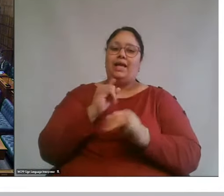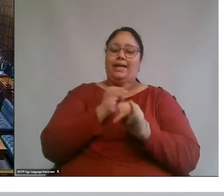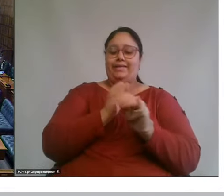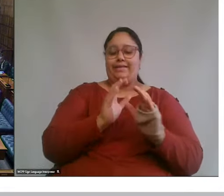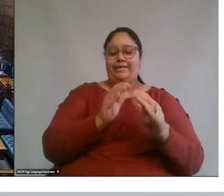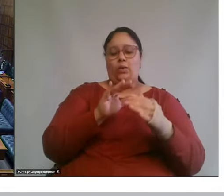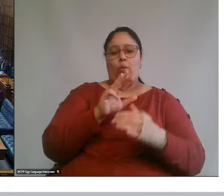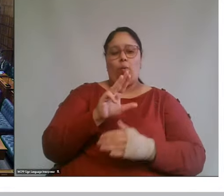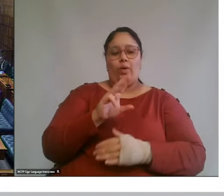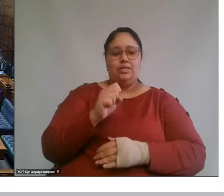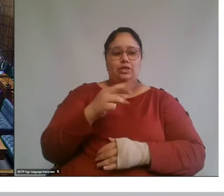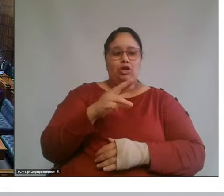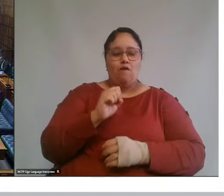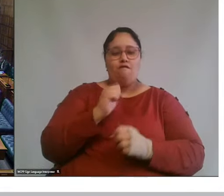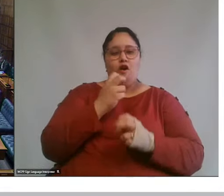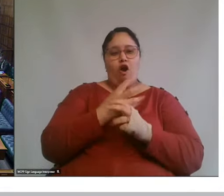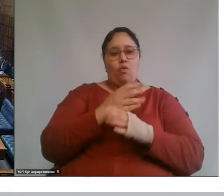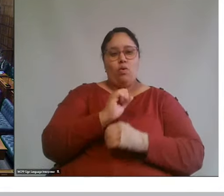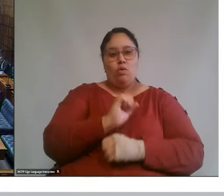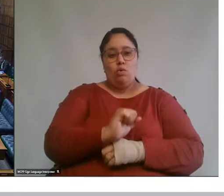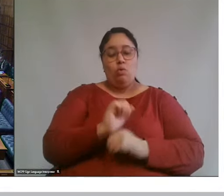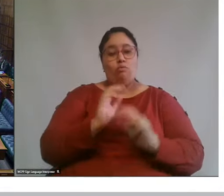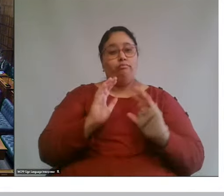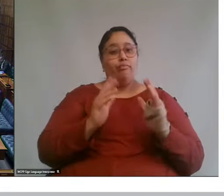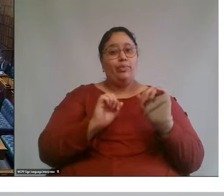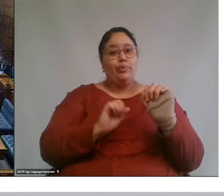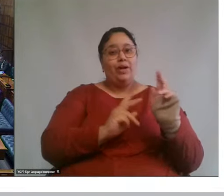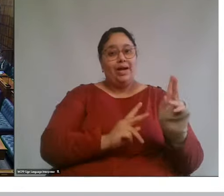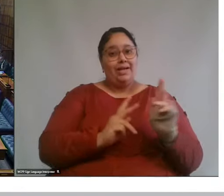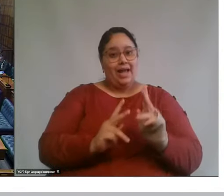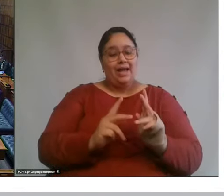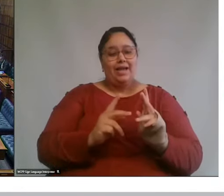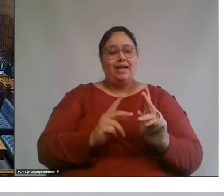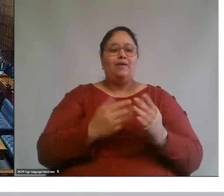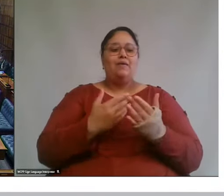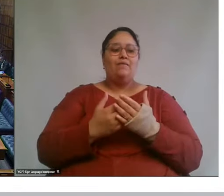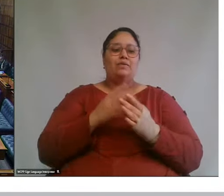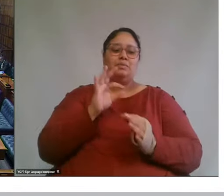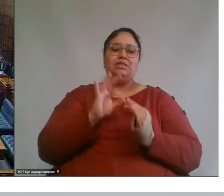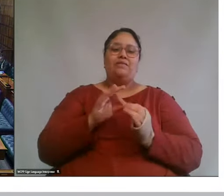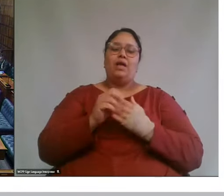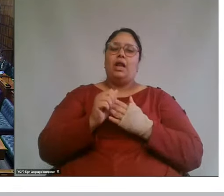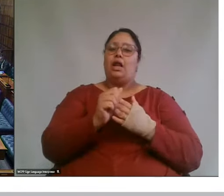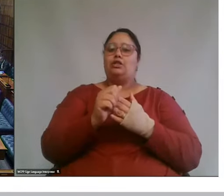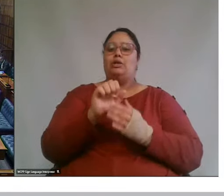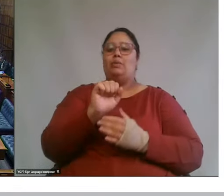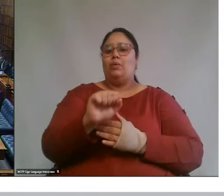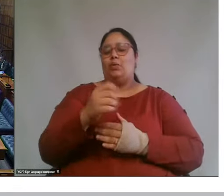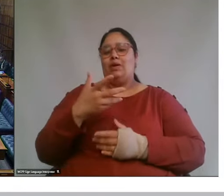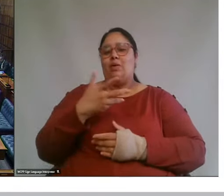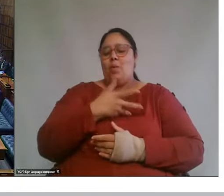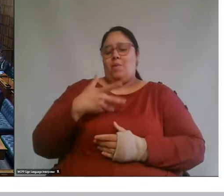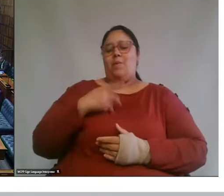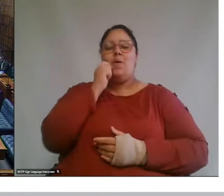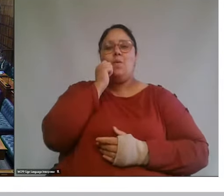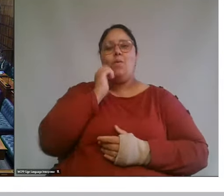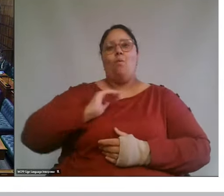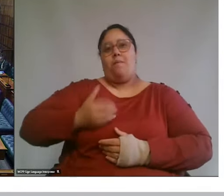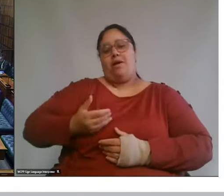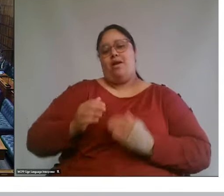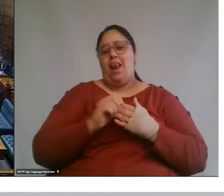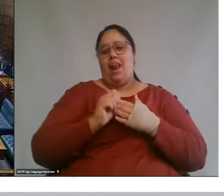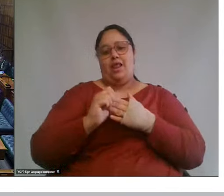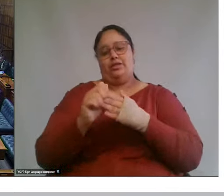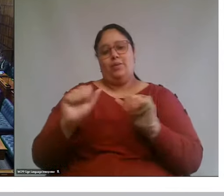westcow uh for your hard work congratulate you yet again um particularly the leadership the female leadership um who are doing a